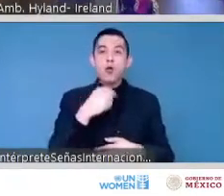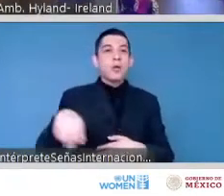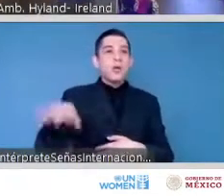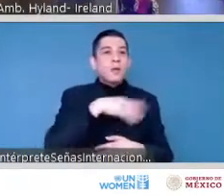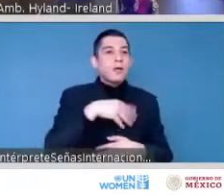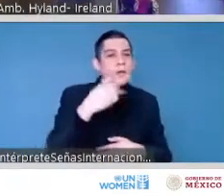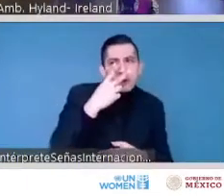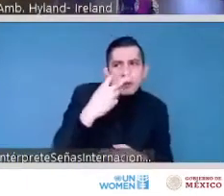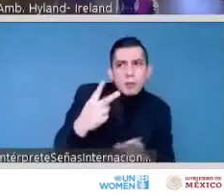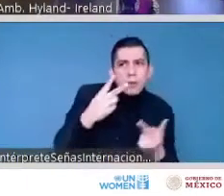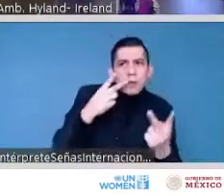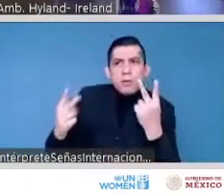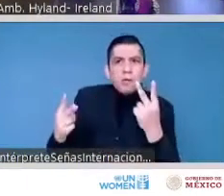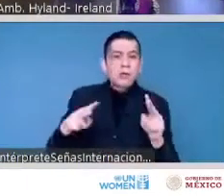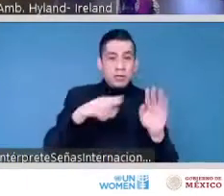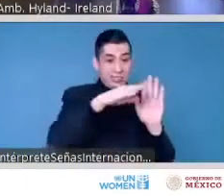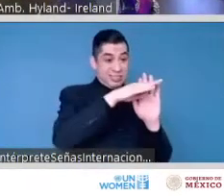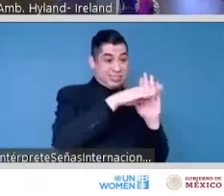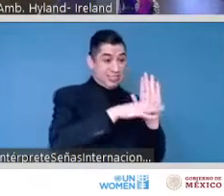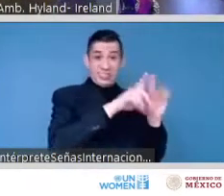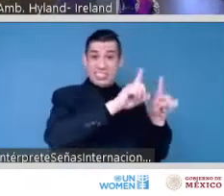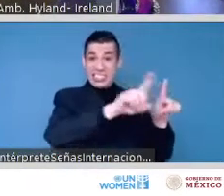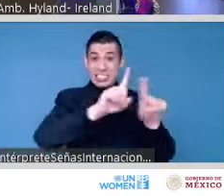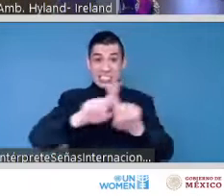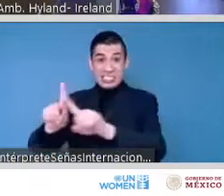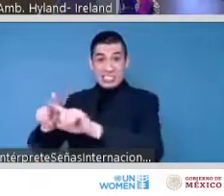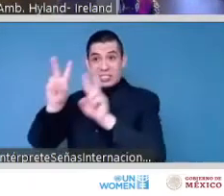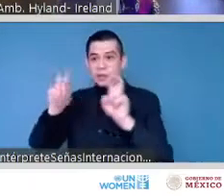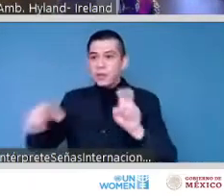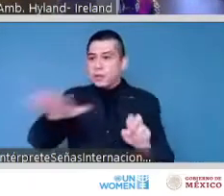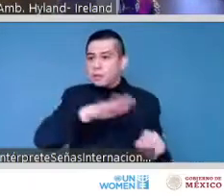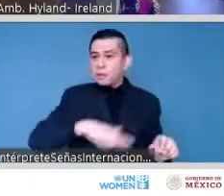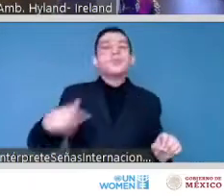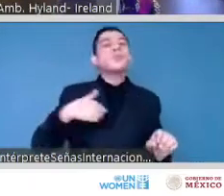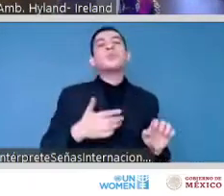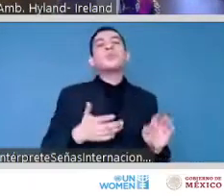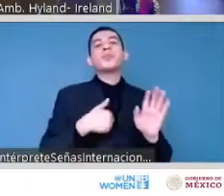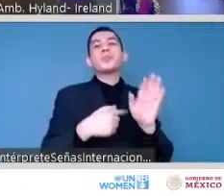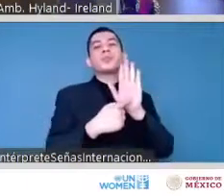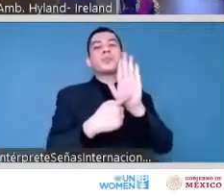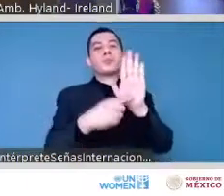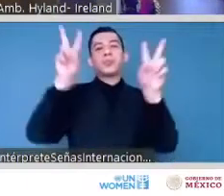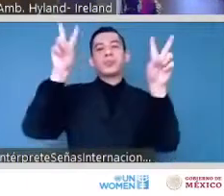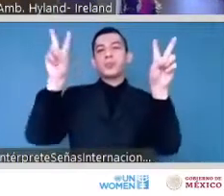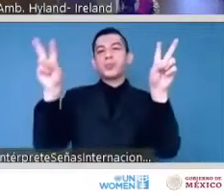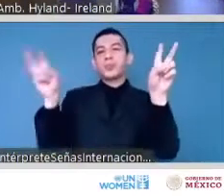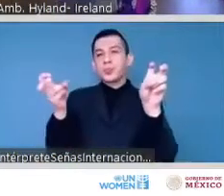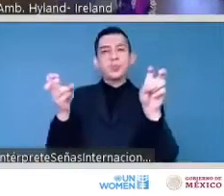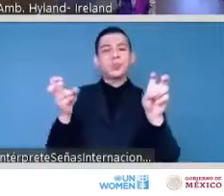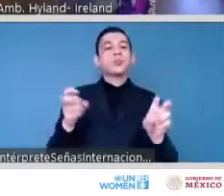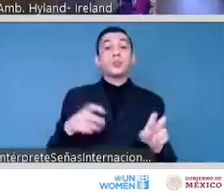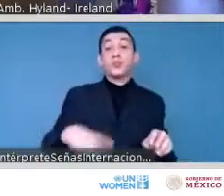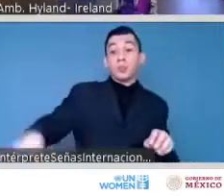sexual violence can constitute a war crime, an act of genocide, and a crime against humanity.